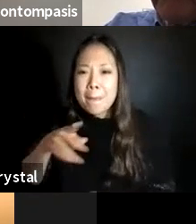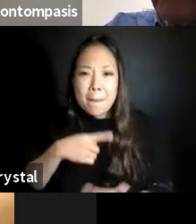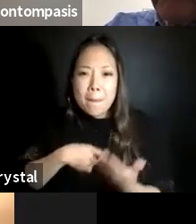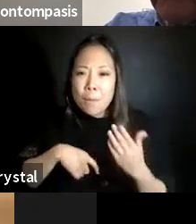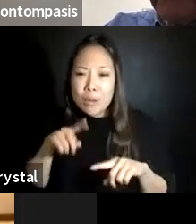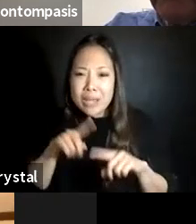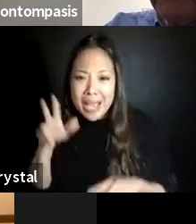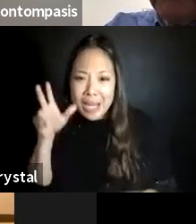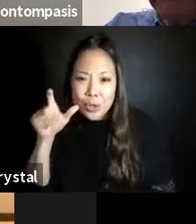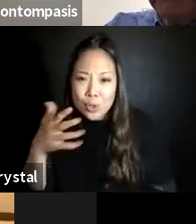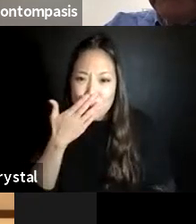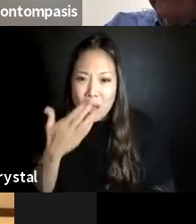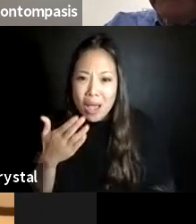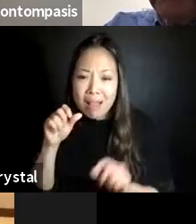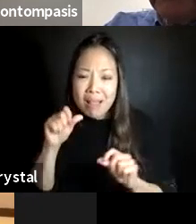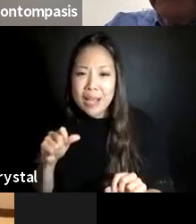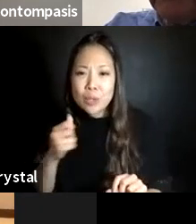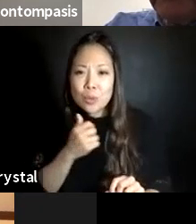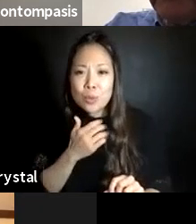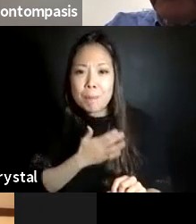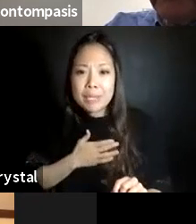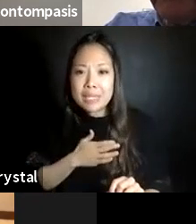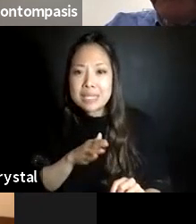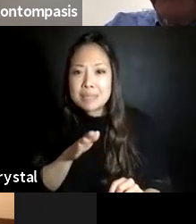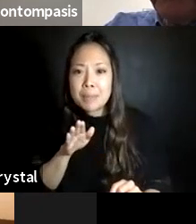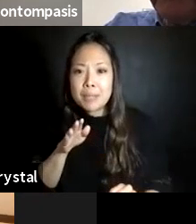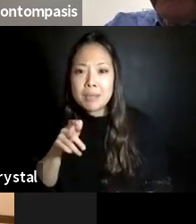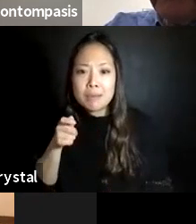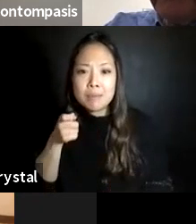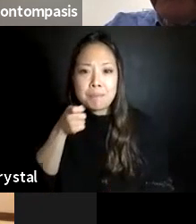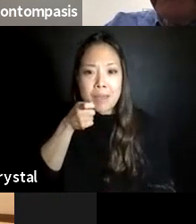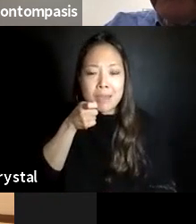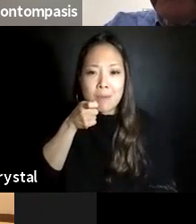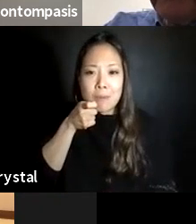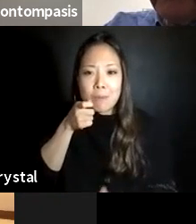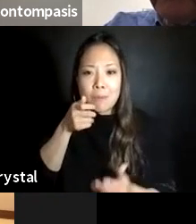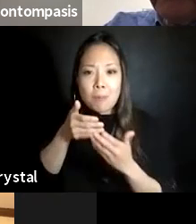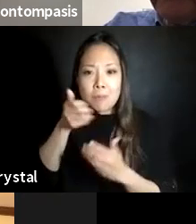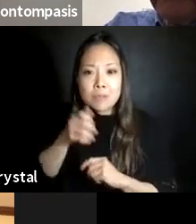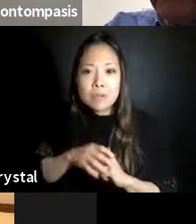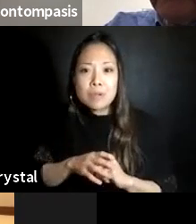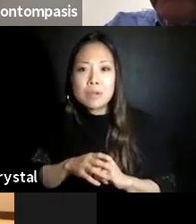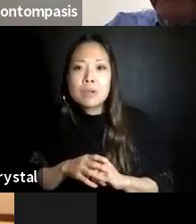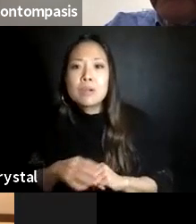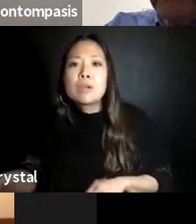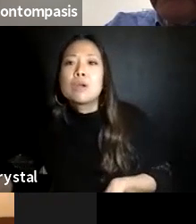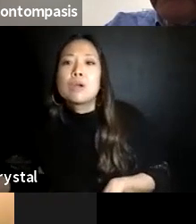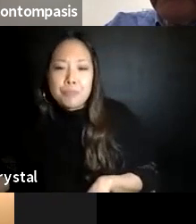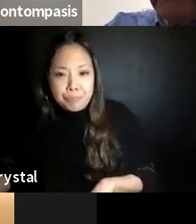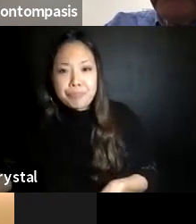well. Can you talk closer to the microphone? Yeah. Some of them, my friend asked